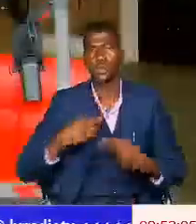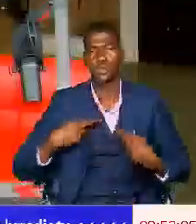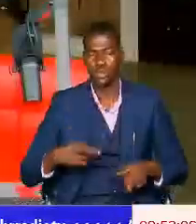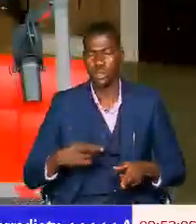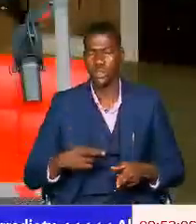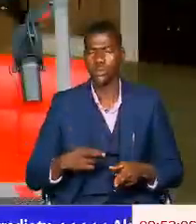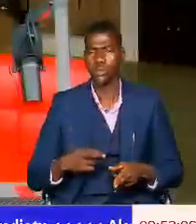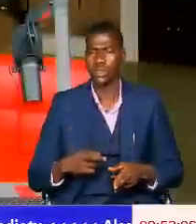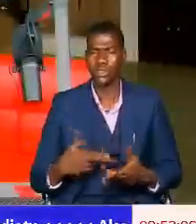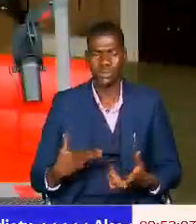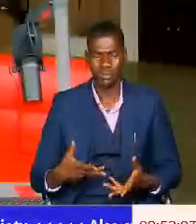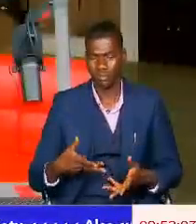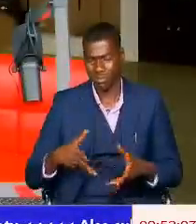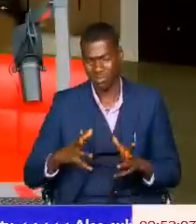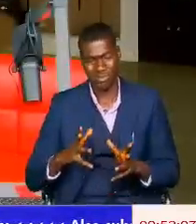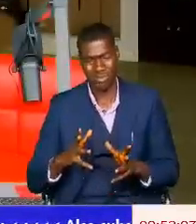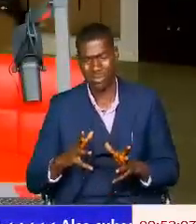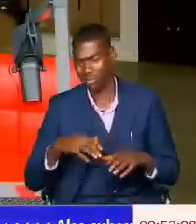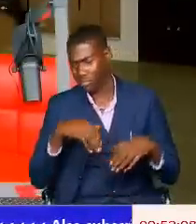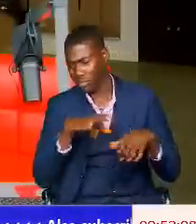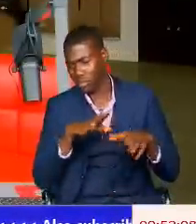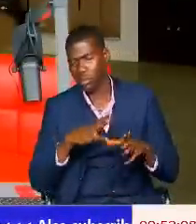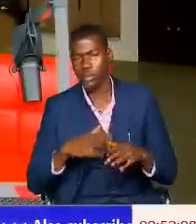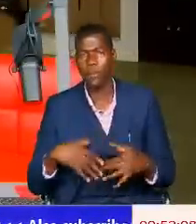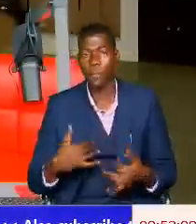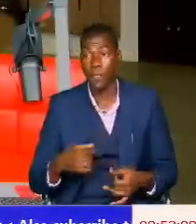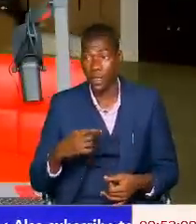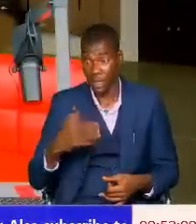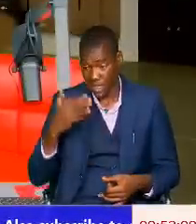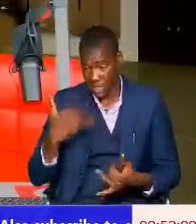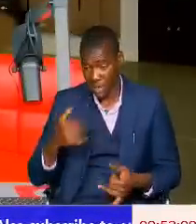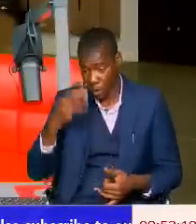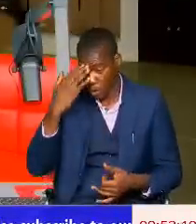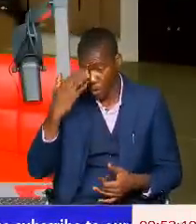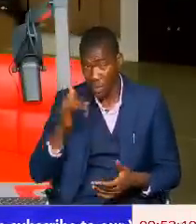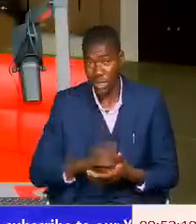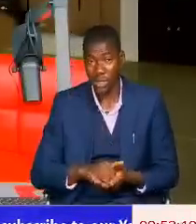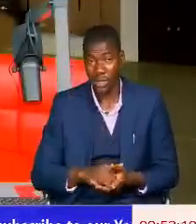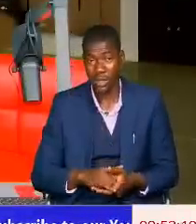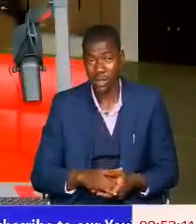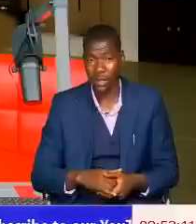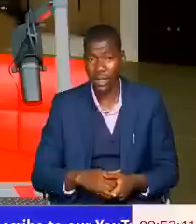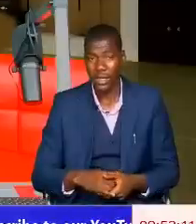know that it is by far cheaper to use